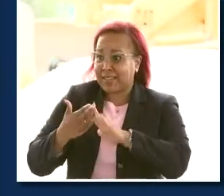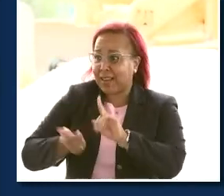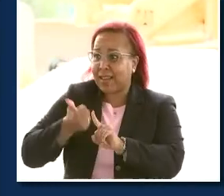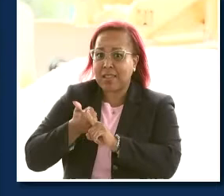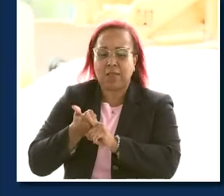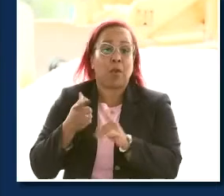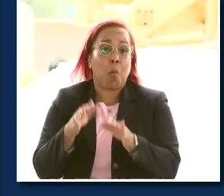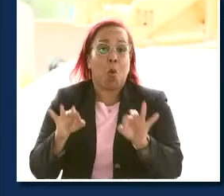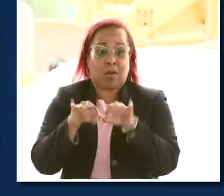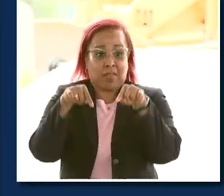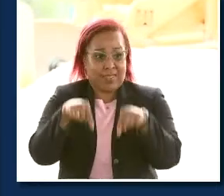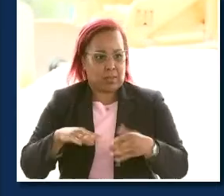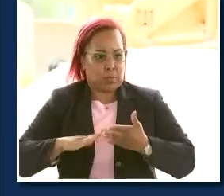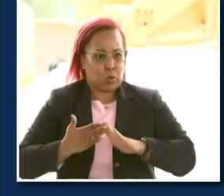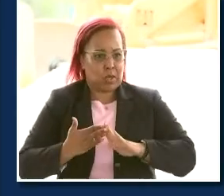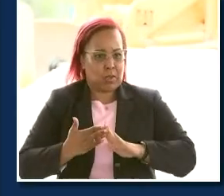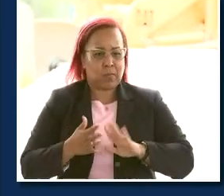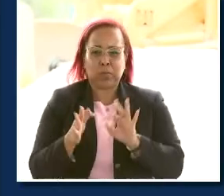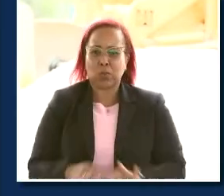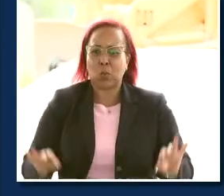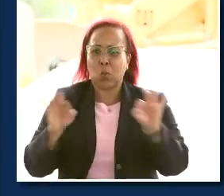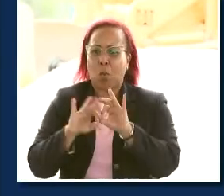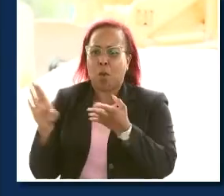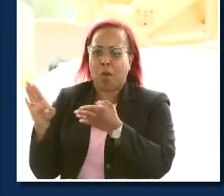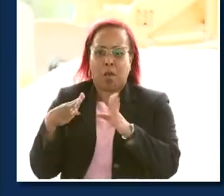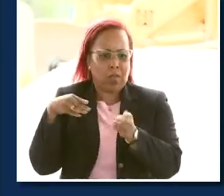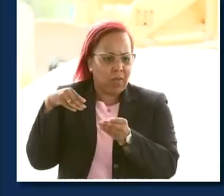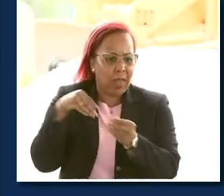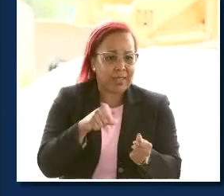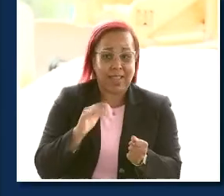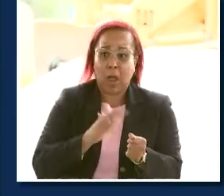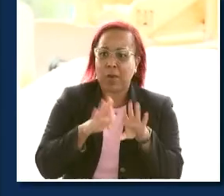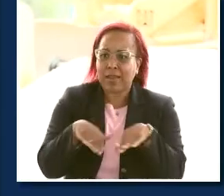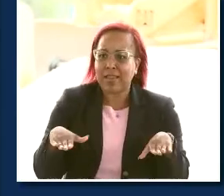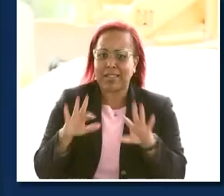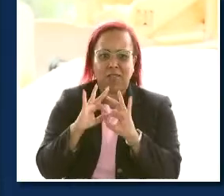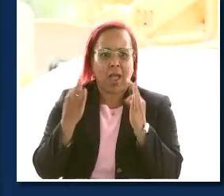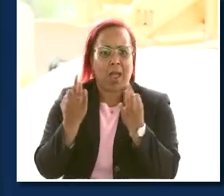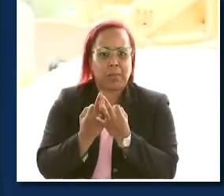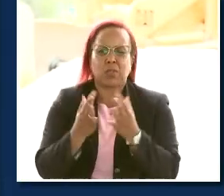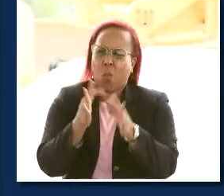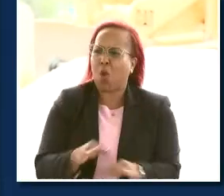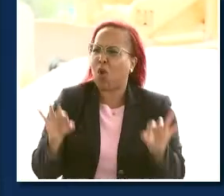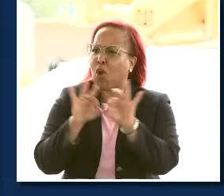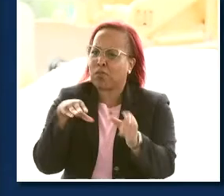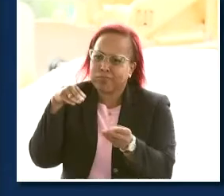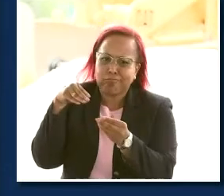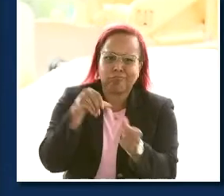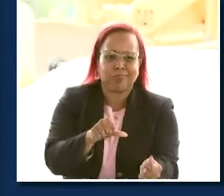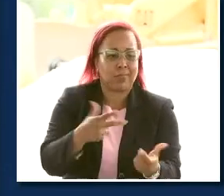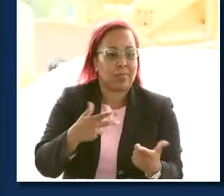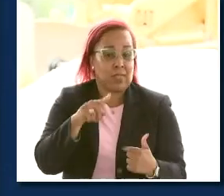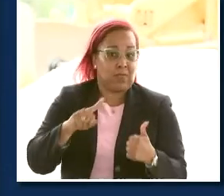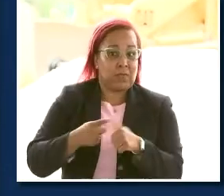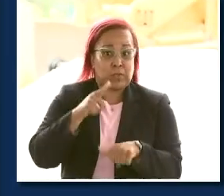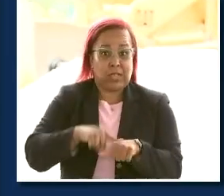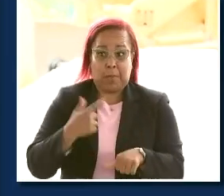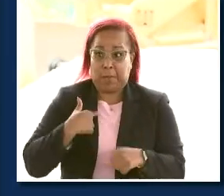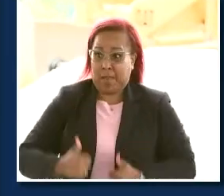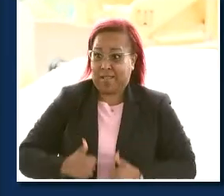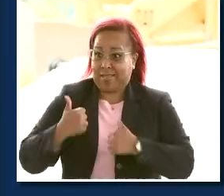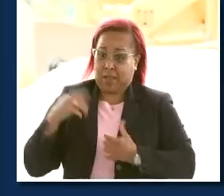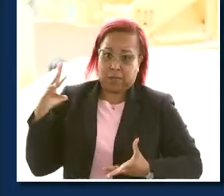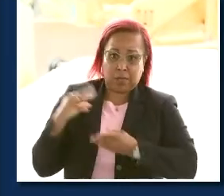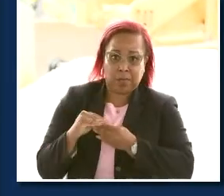more importantly, this community, is worth investing in. Our kids, our families, we're worth investing in. This is the first time in my